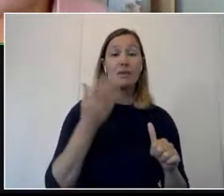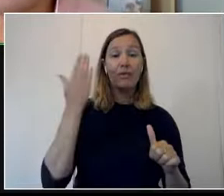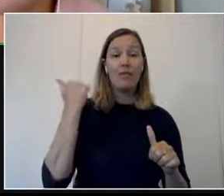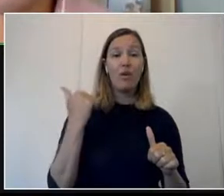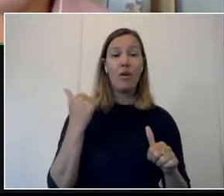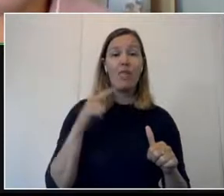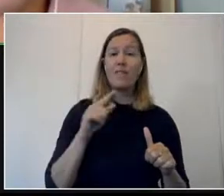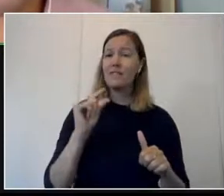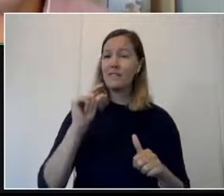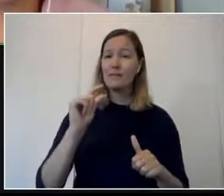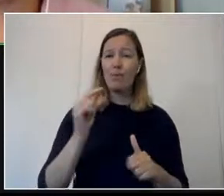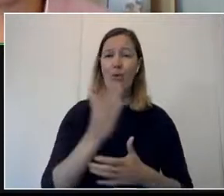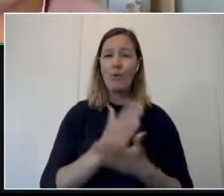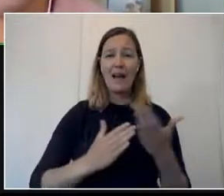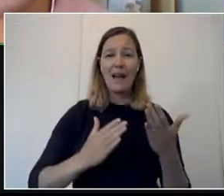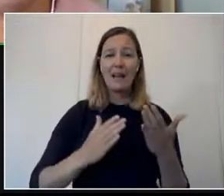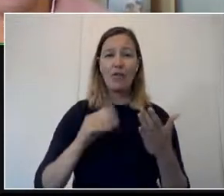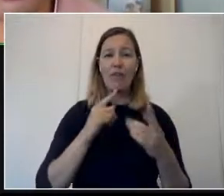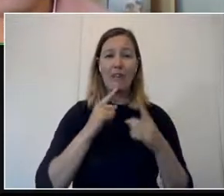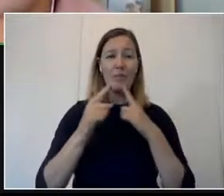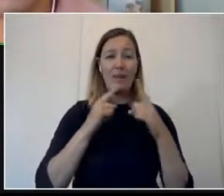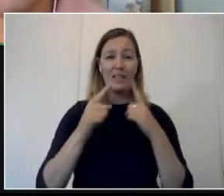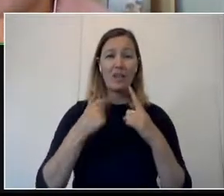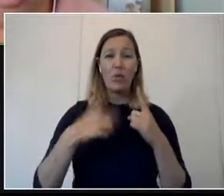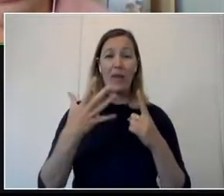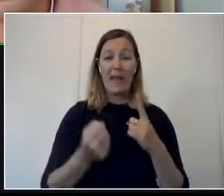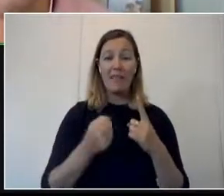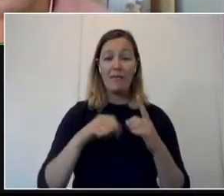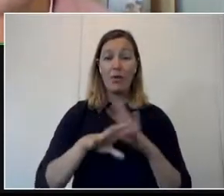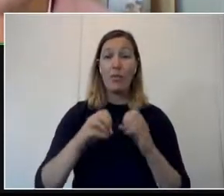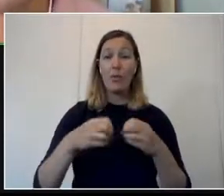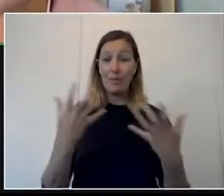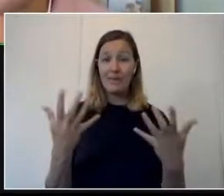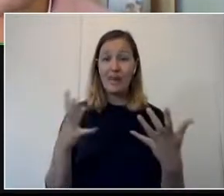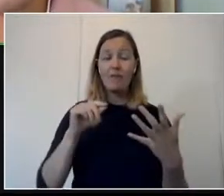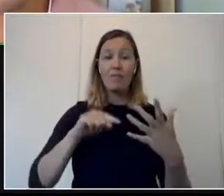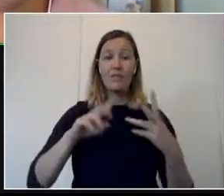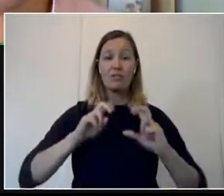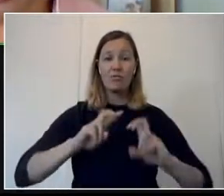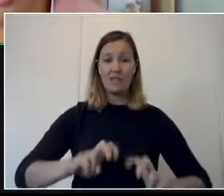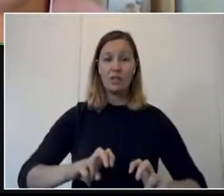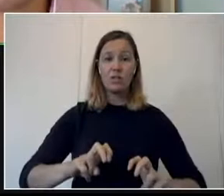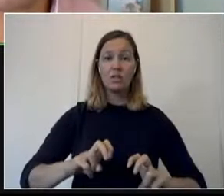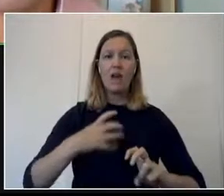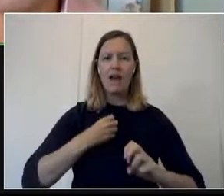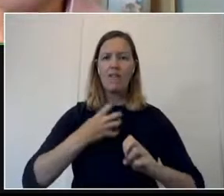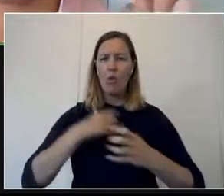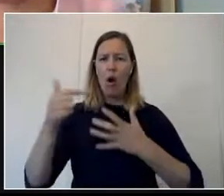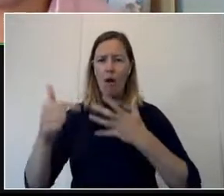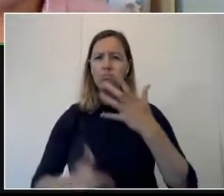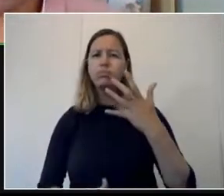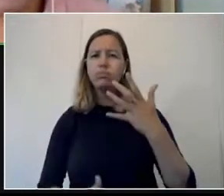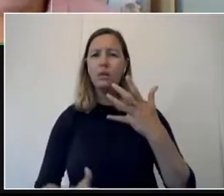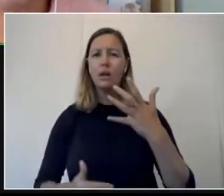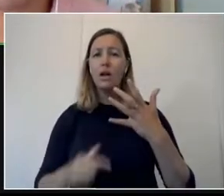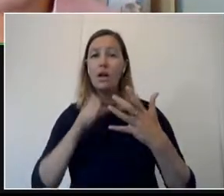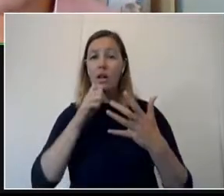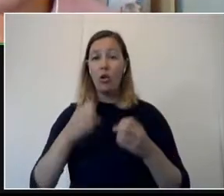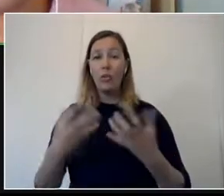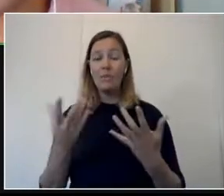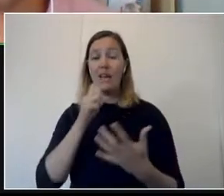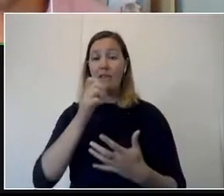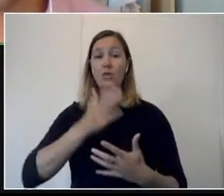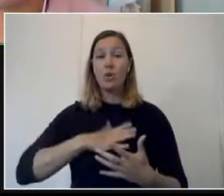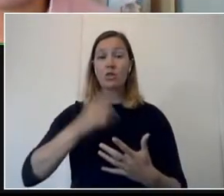small fraction of the information that we have on our website from this research. So if you did want to kind of chop and change and